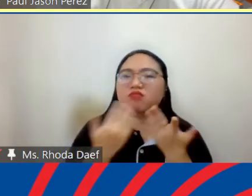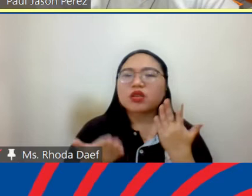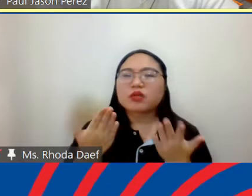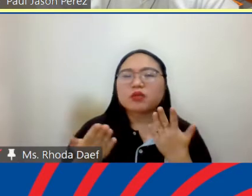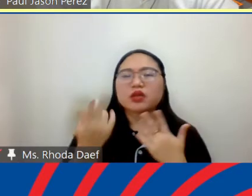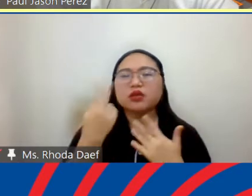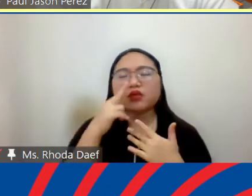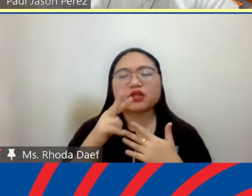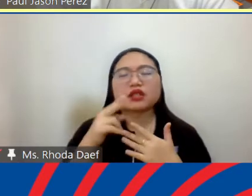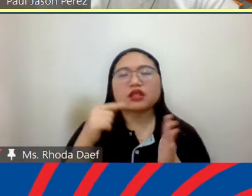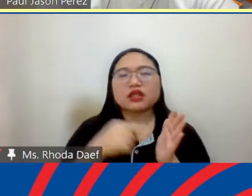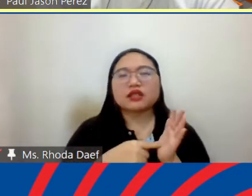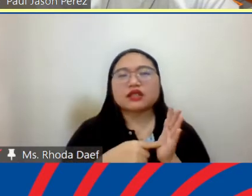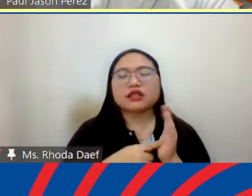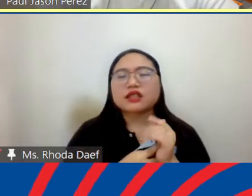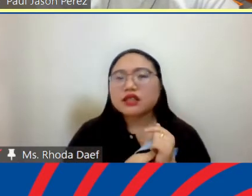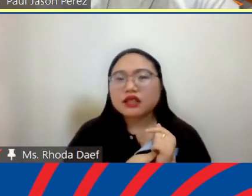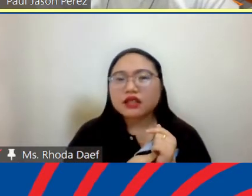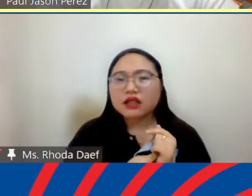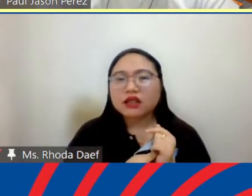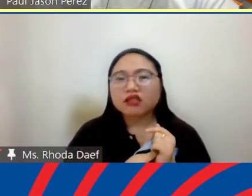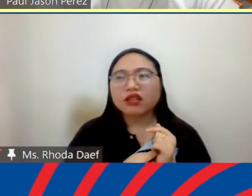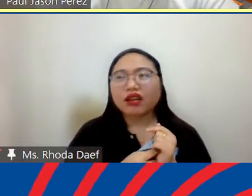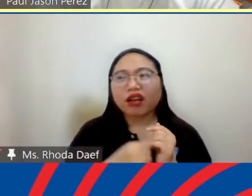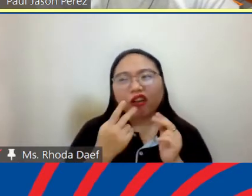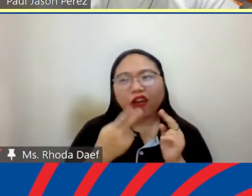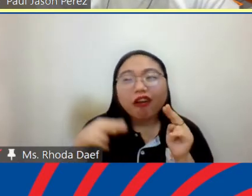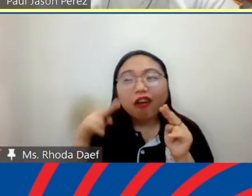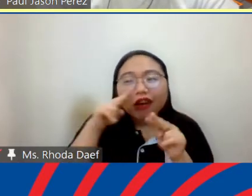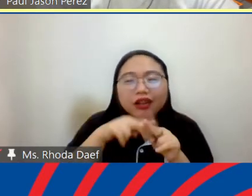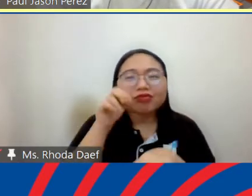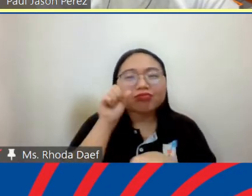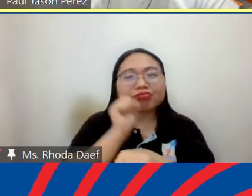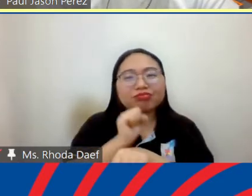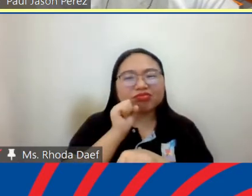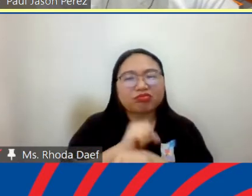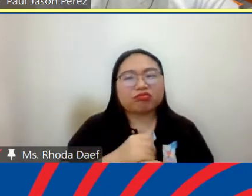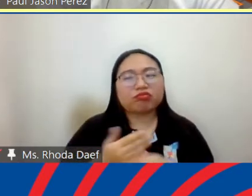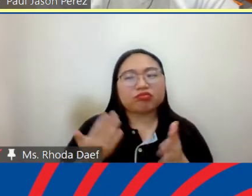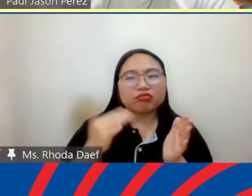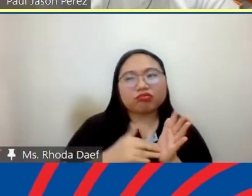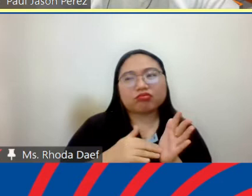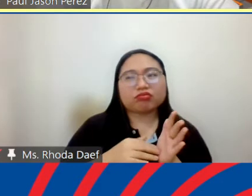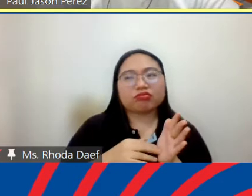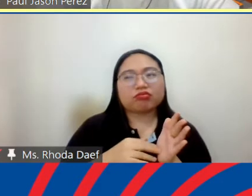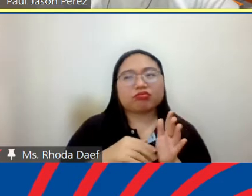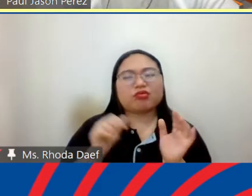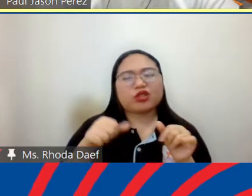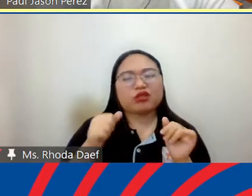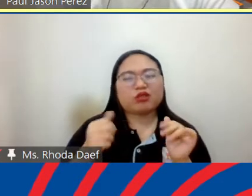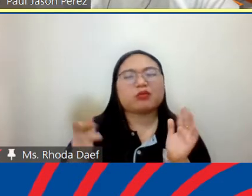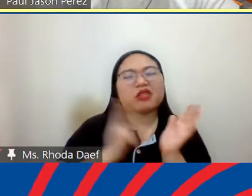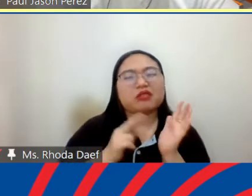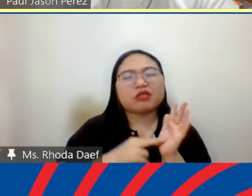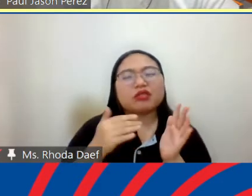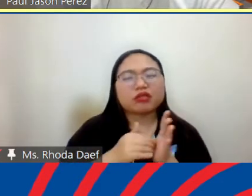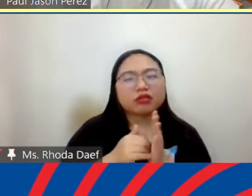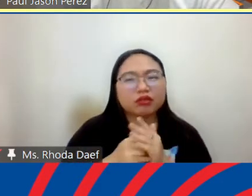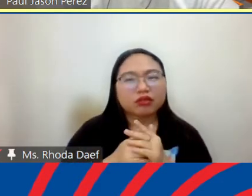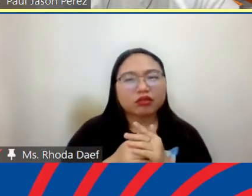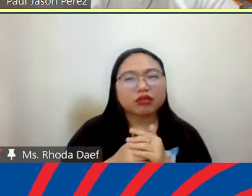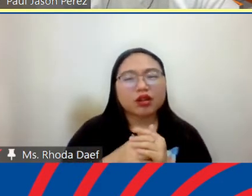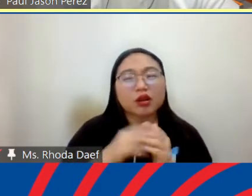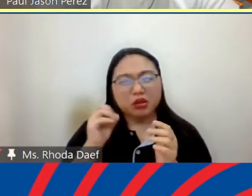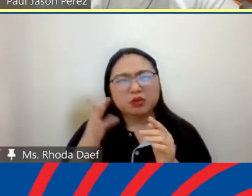this as dagdag trabaho. Parang, ano ba yan? I have to document this, or maybe I can ask